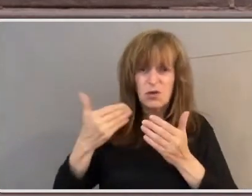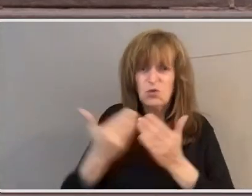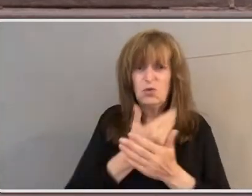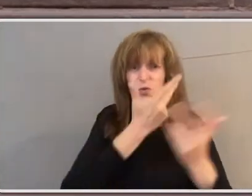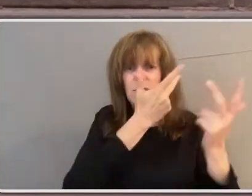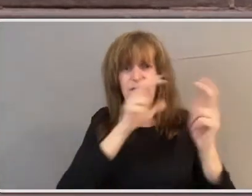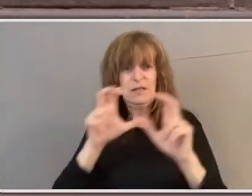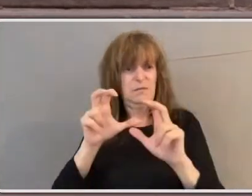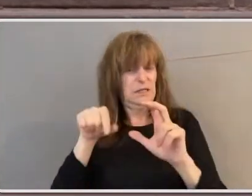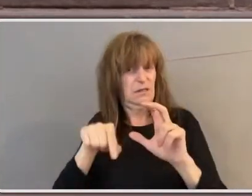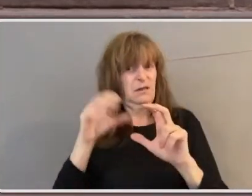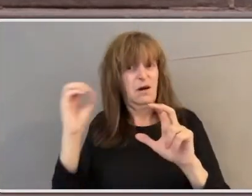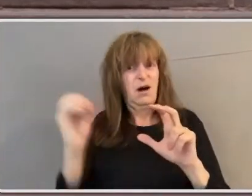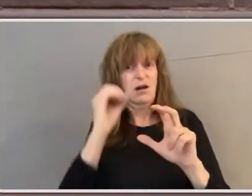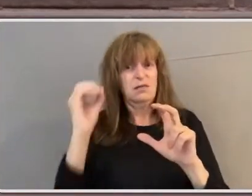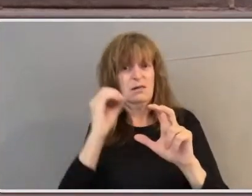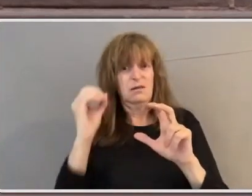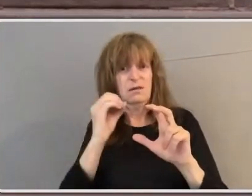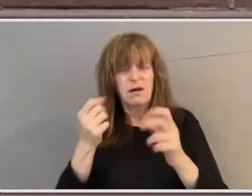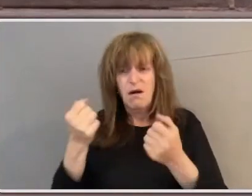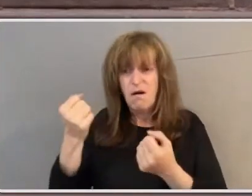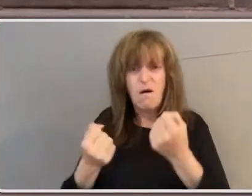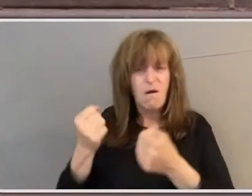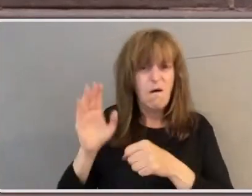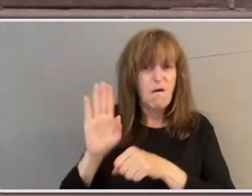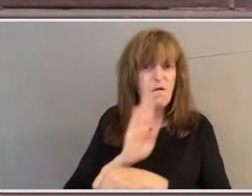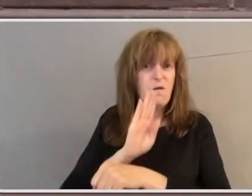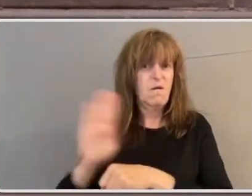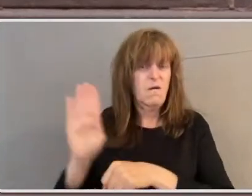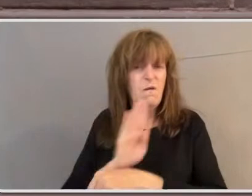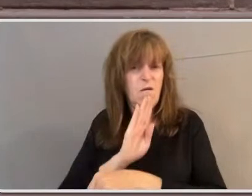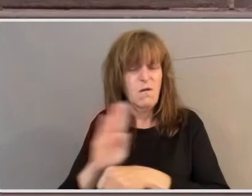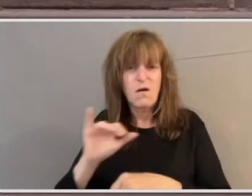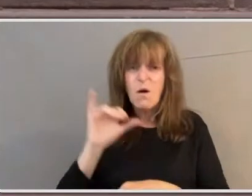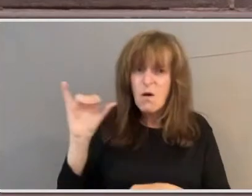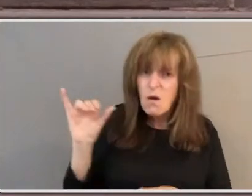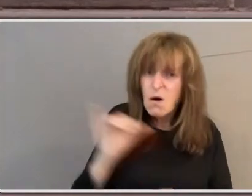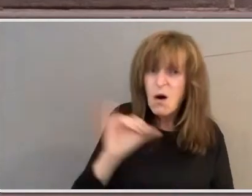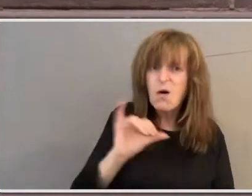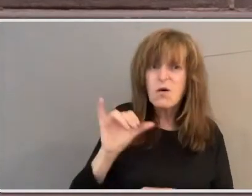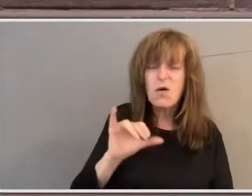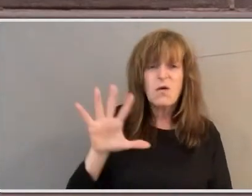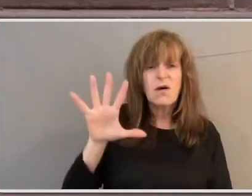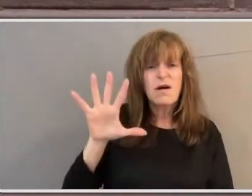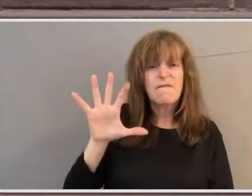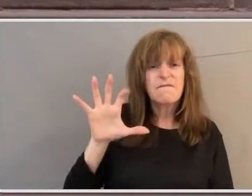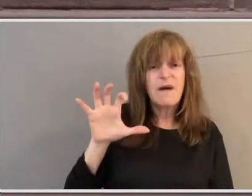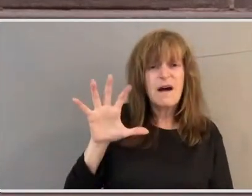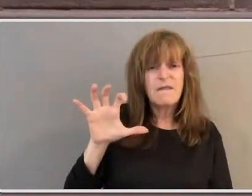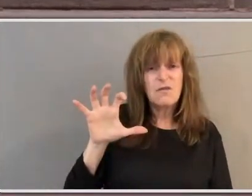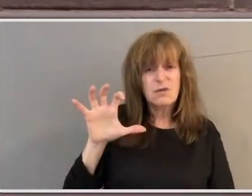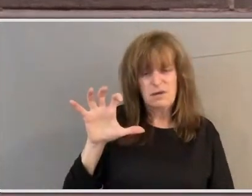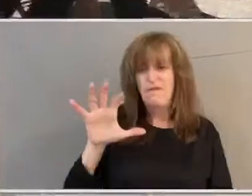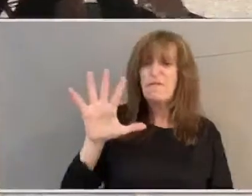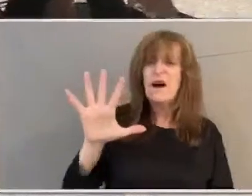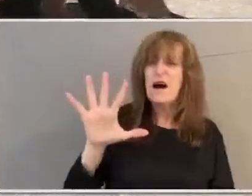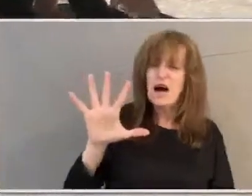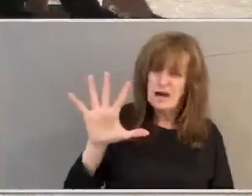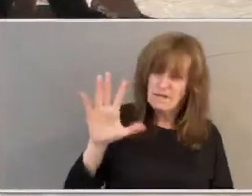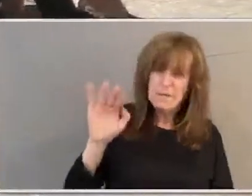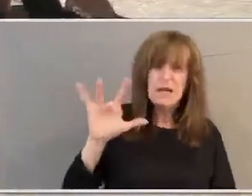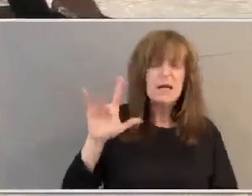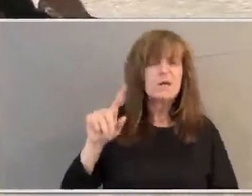including $5 billion to build Canada's first large-scale electric vehicle battery plant right here in